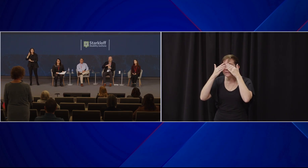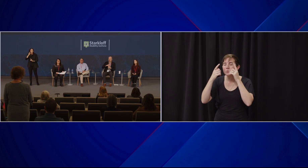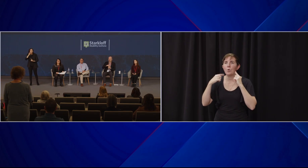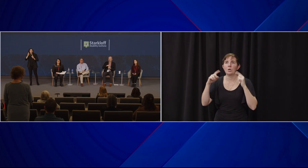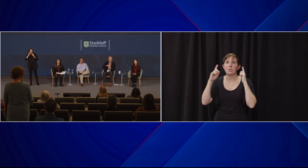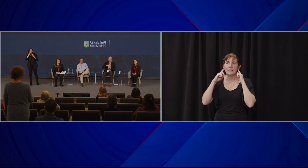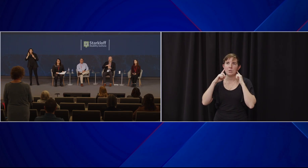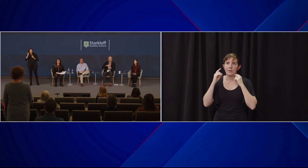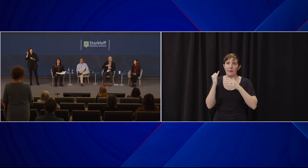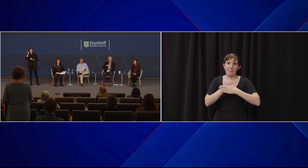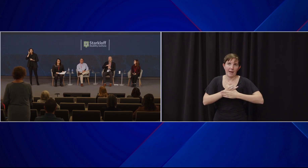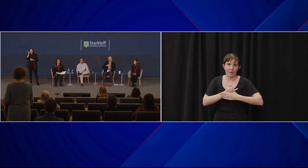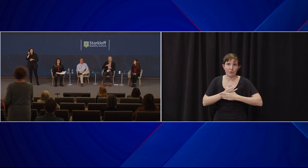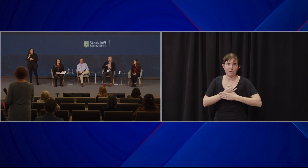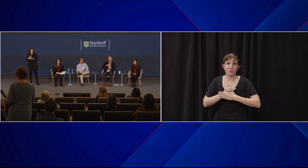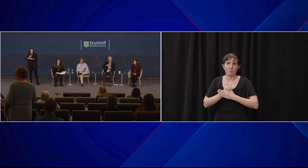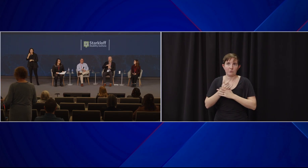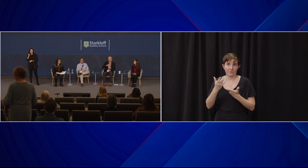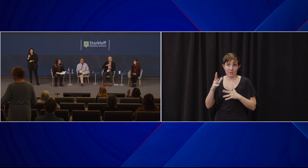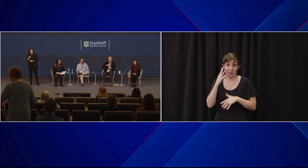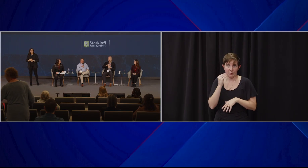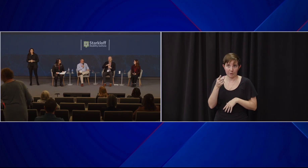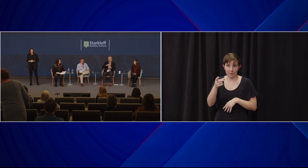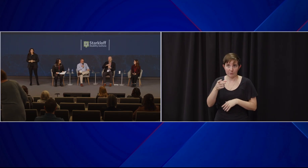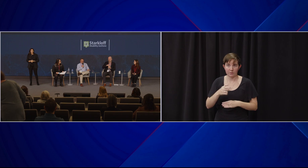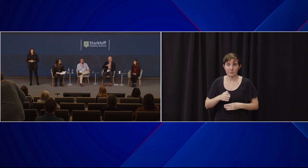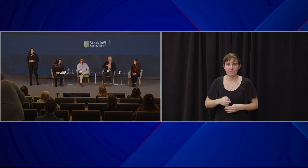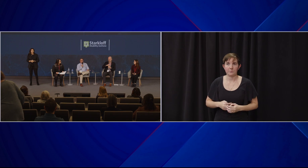hearing impaired.